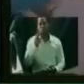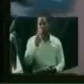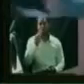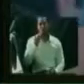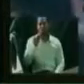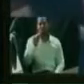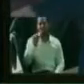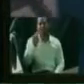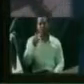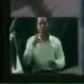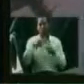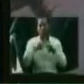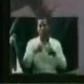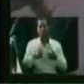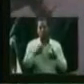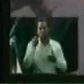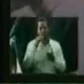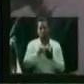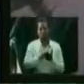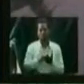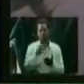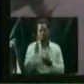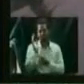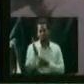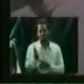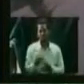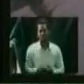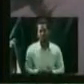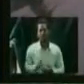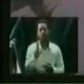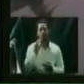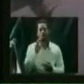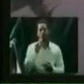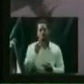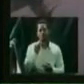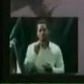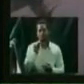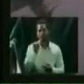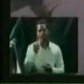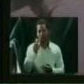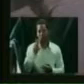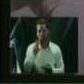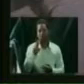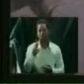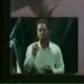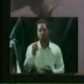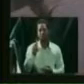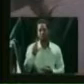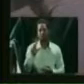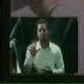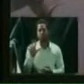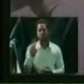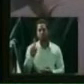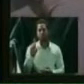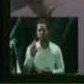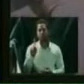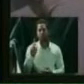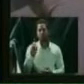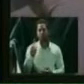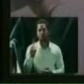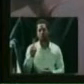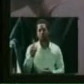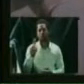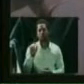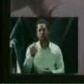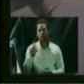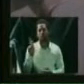Sir, if you'll give us your name and address for the record, you'll have 5 minutes. My name is Robert Taylor. I live at 1735 Blackwood Drive,